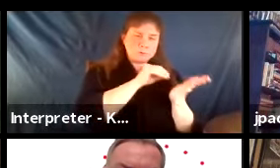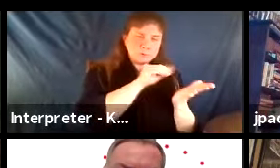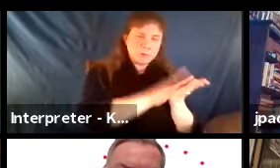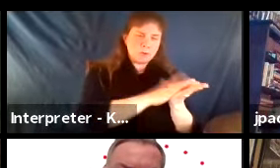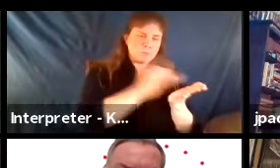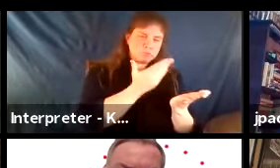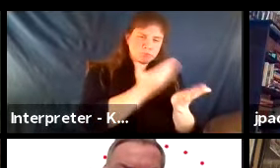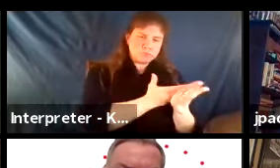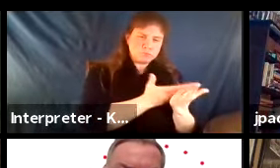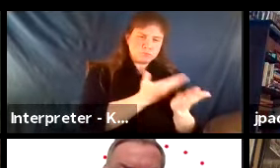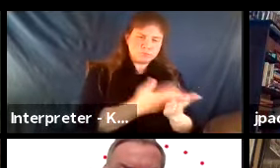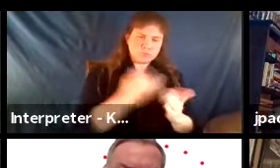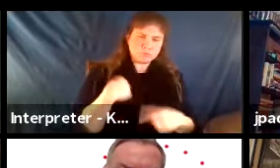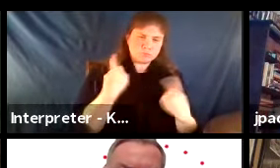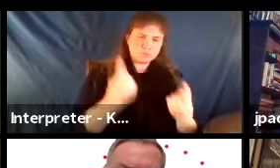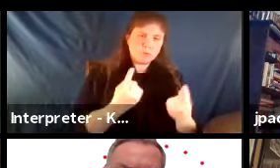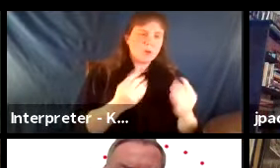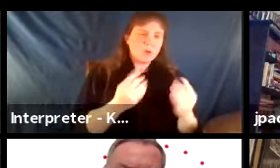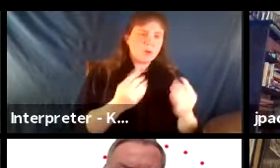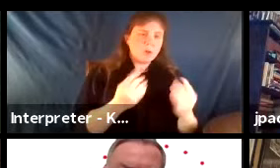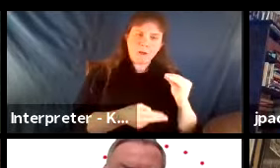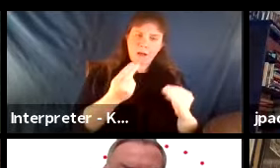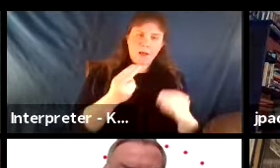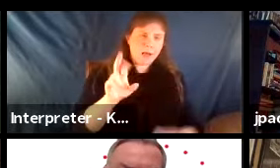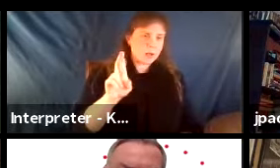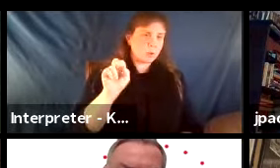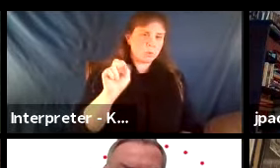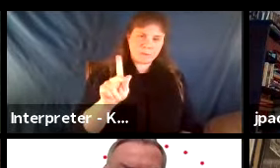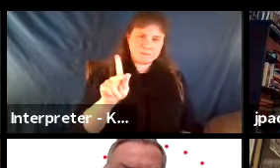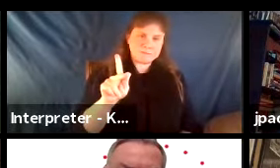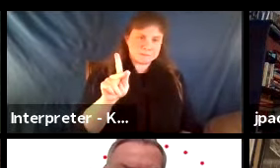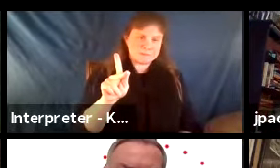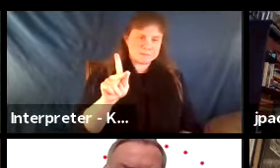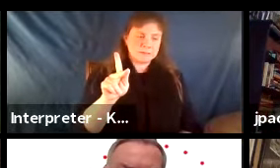greater risk, as we saw from the data around